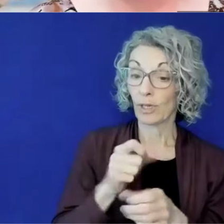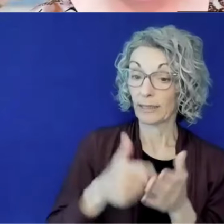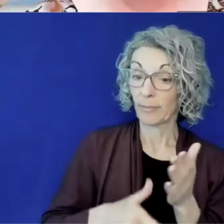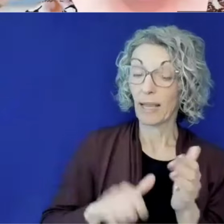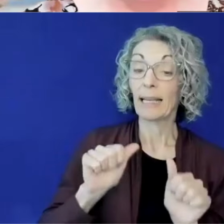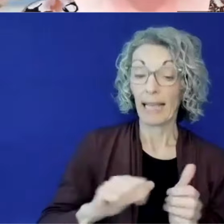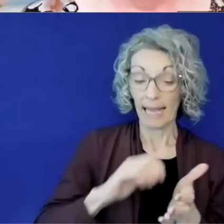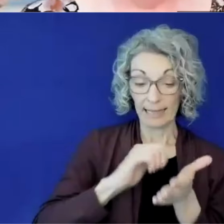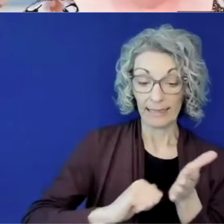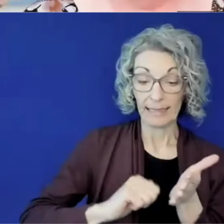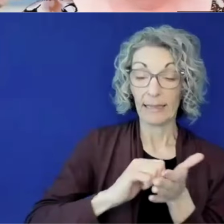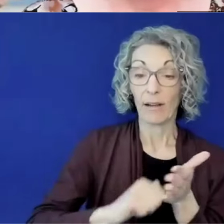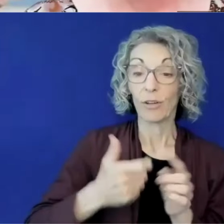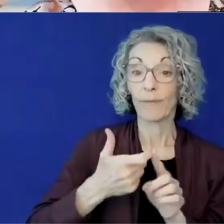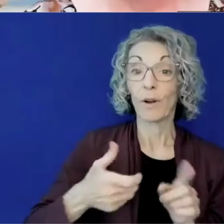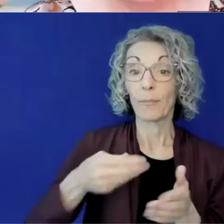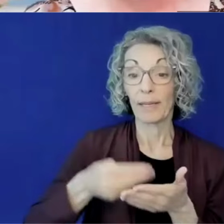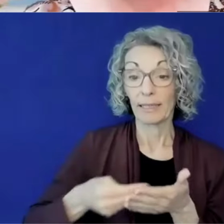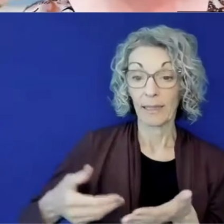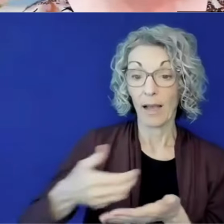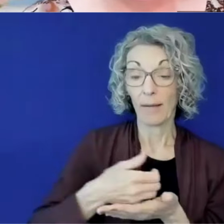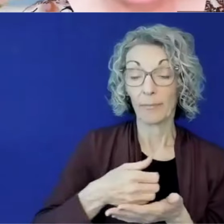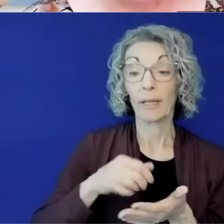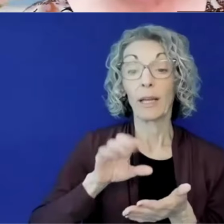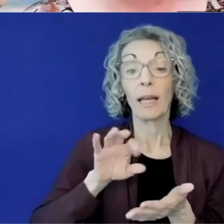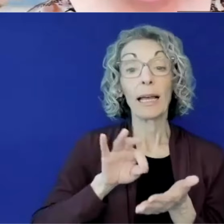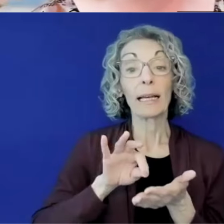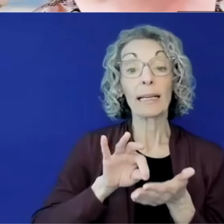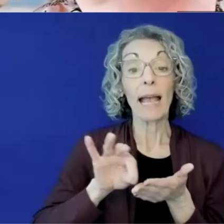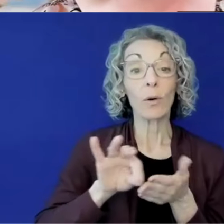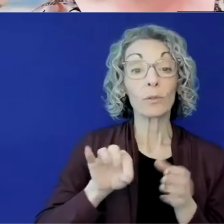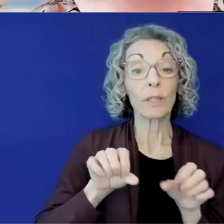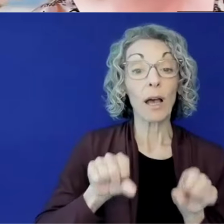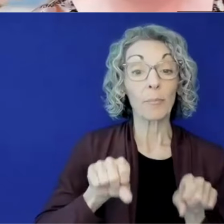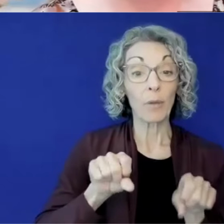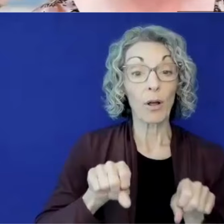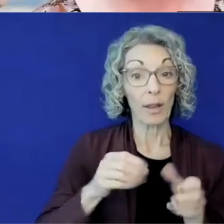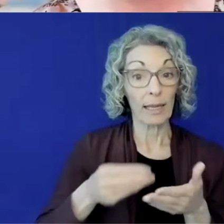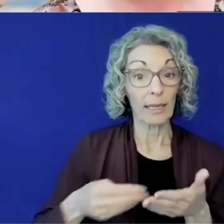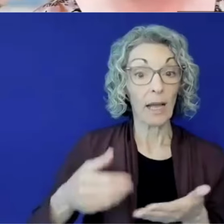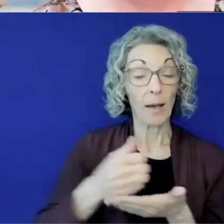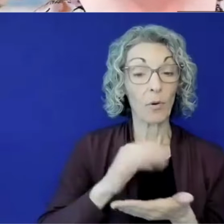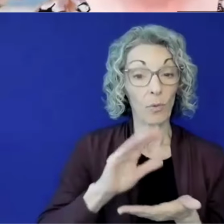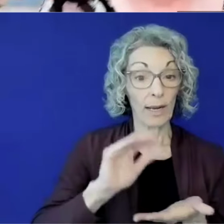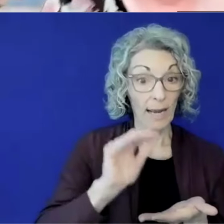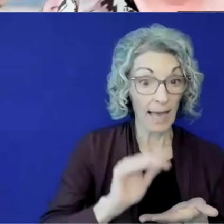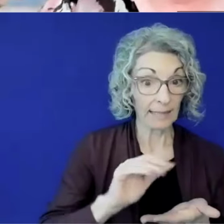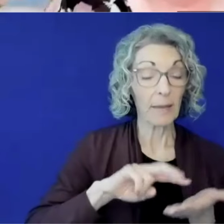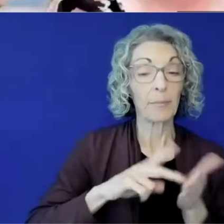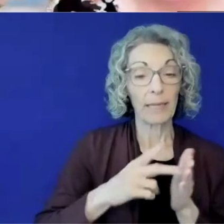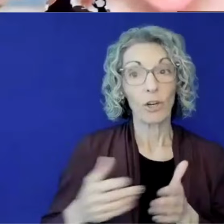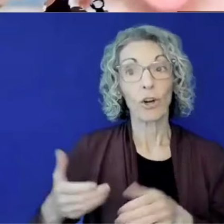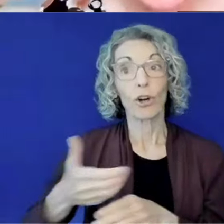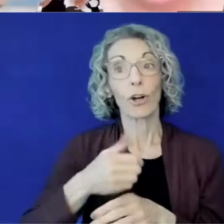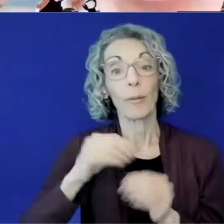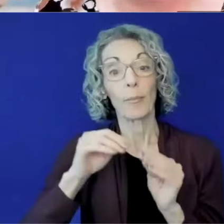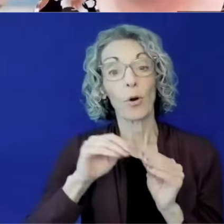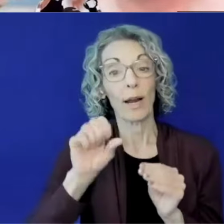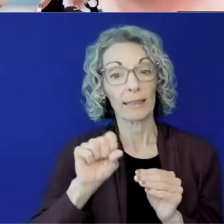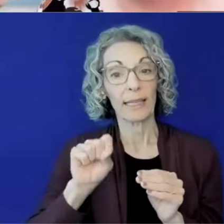your income. So your countable income would be less and you would get more in SSI. Those are some